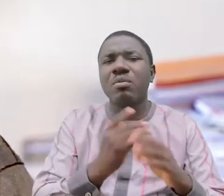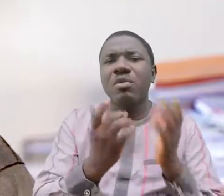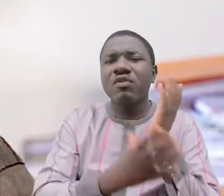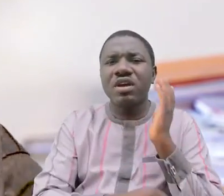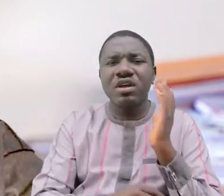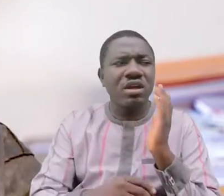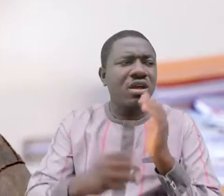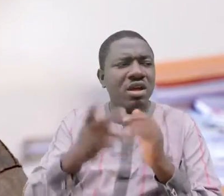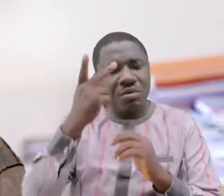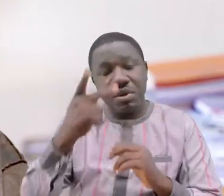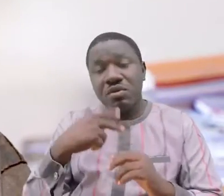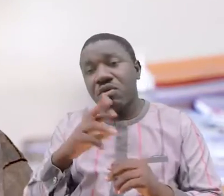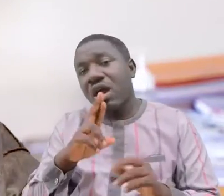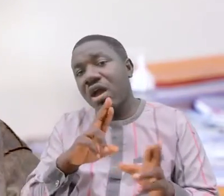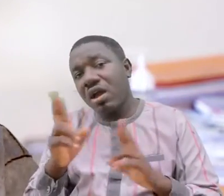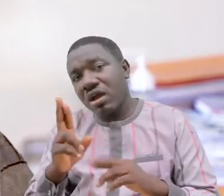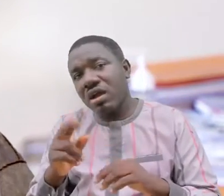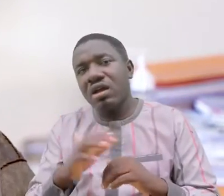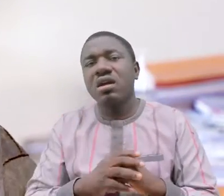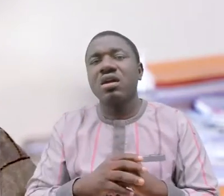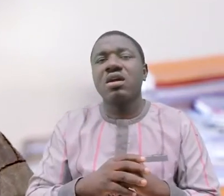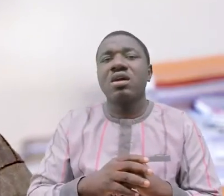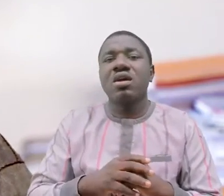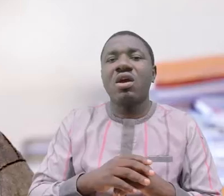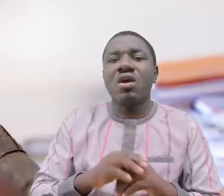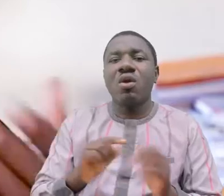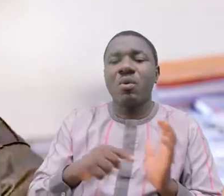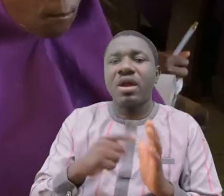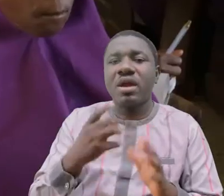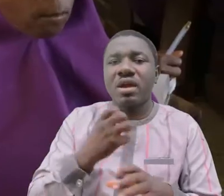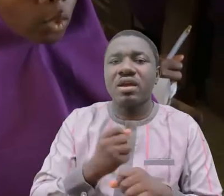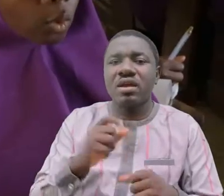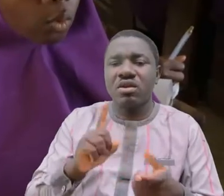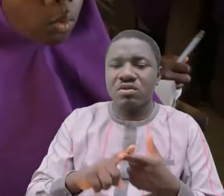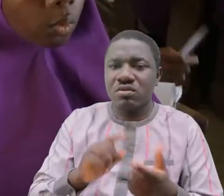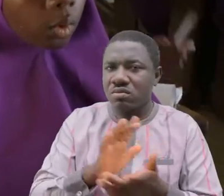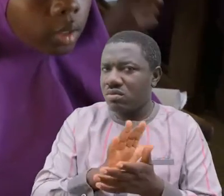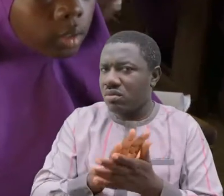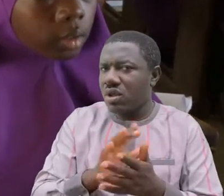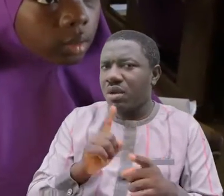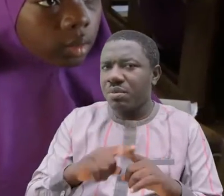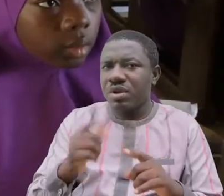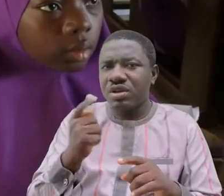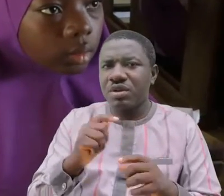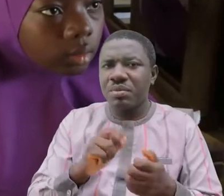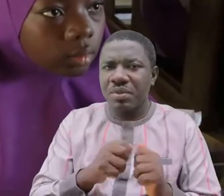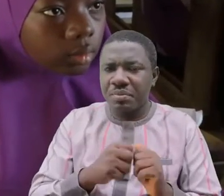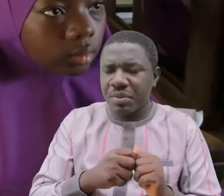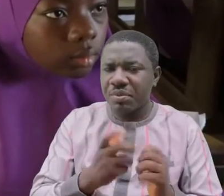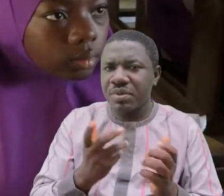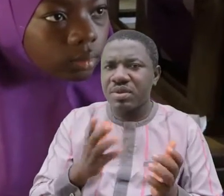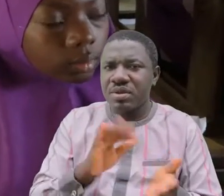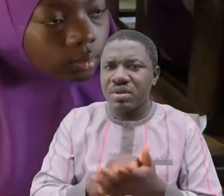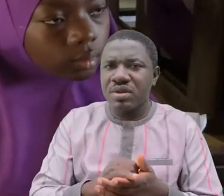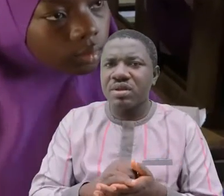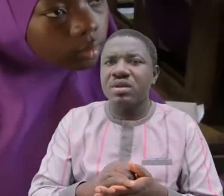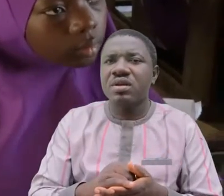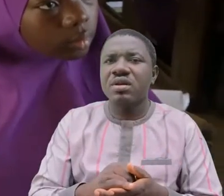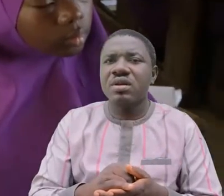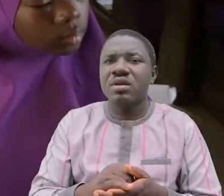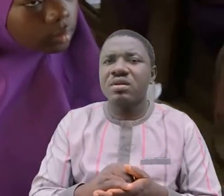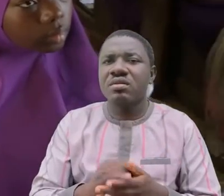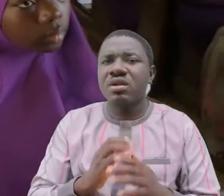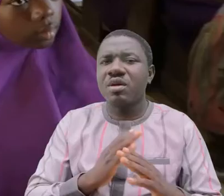development? Poverty. The parents are willing. They want their girl child to get education. But